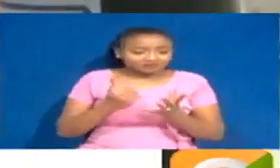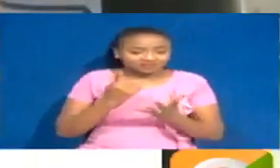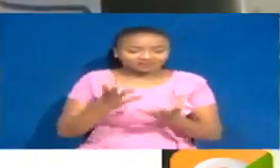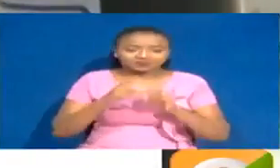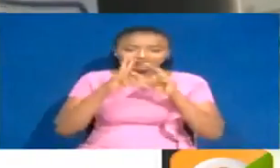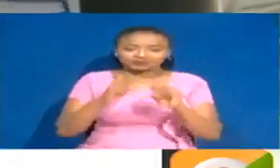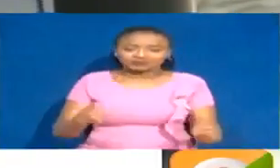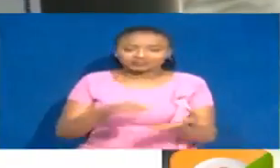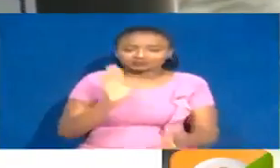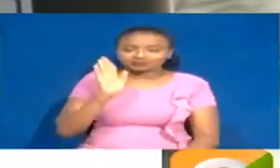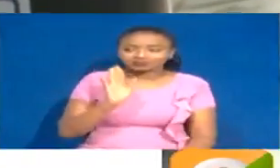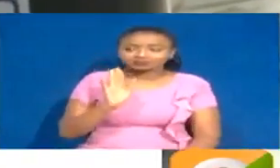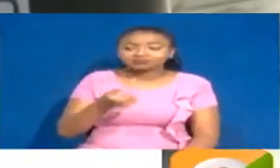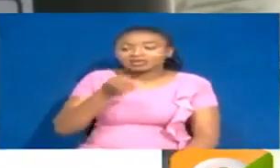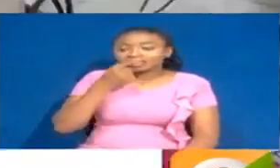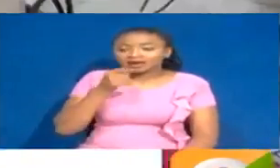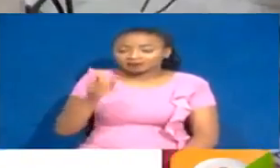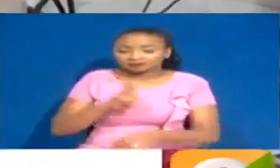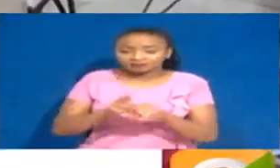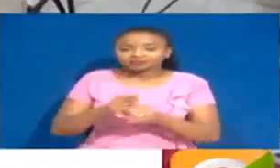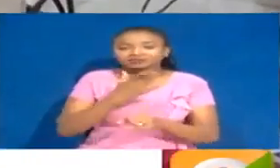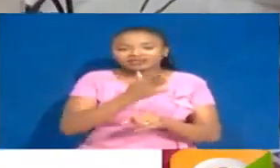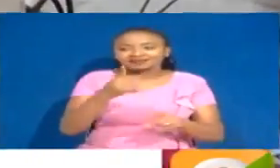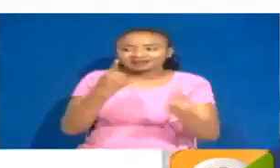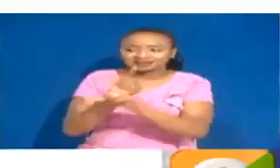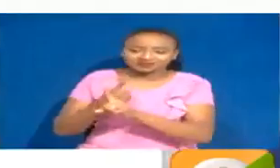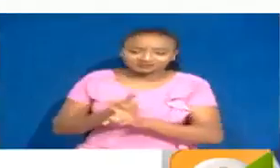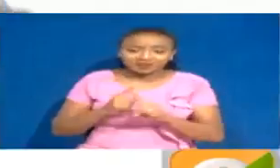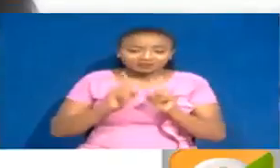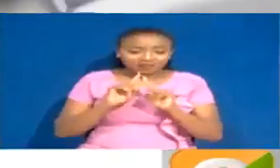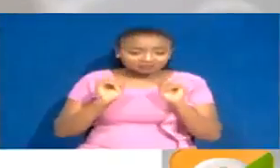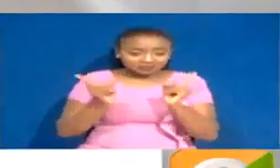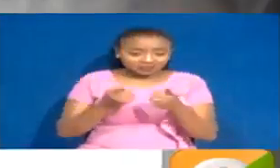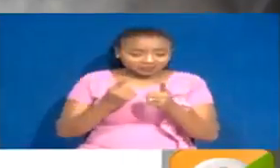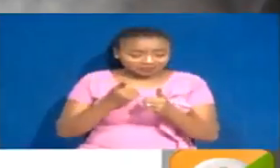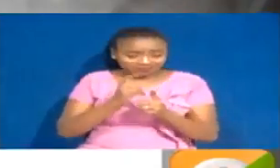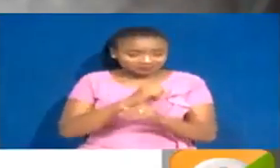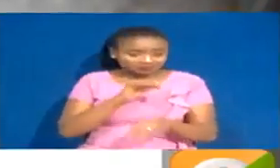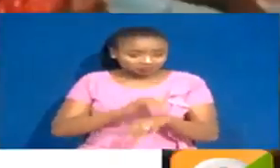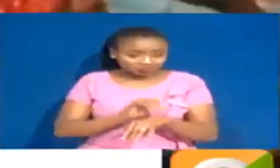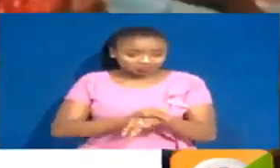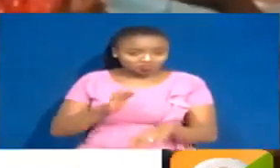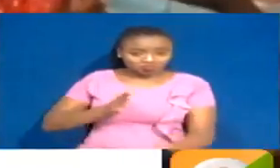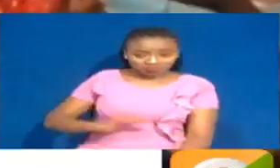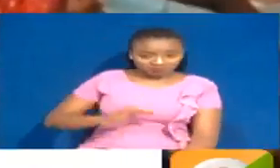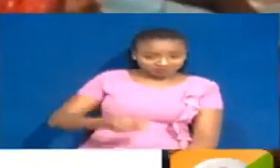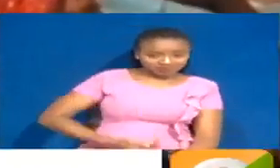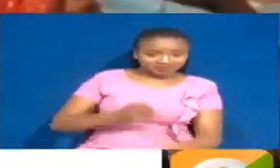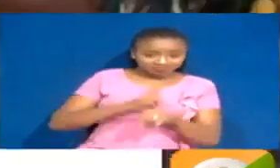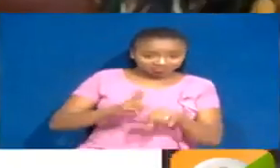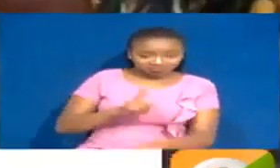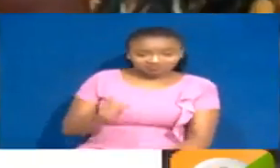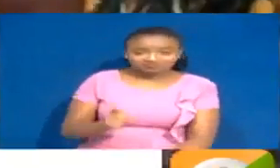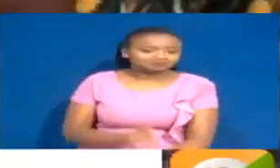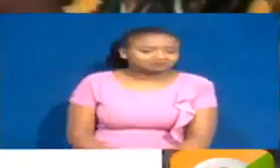evidence. Drugs used to treat malaria are in plenty, but not all are proven to be safe for women in their first trimester of